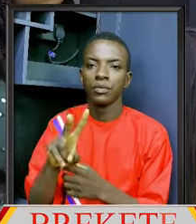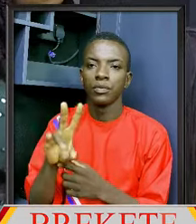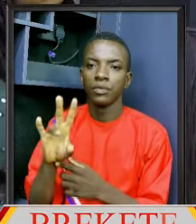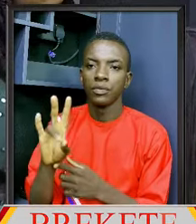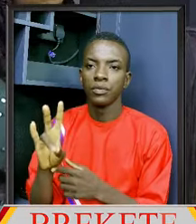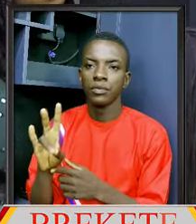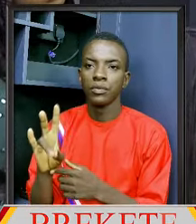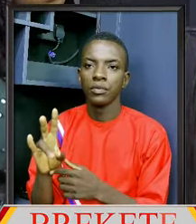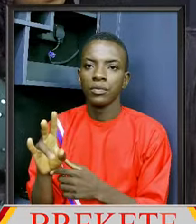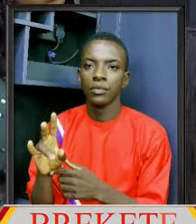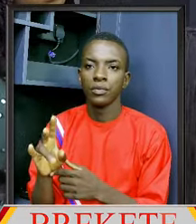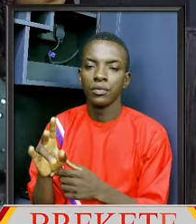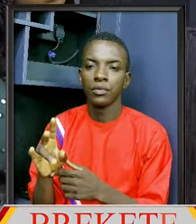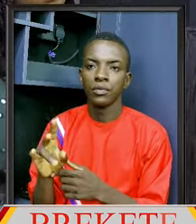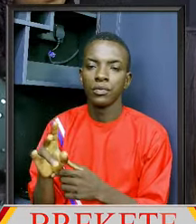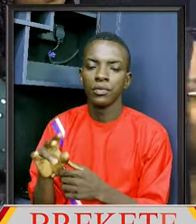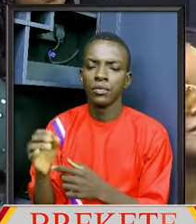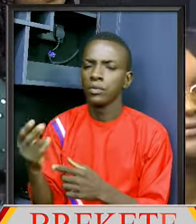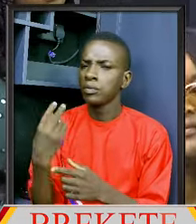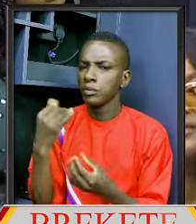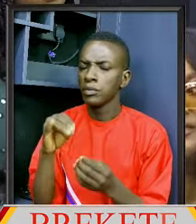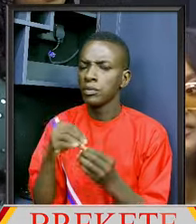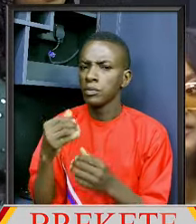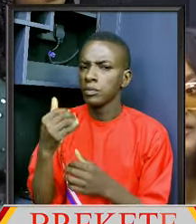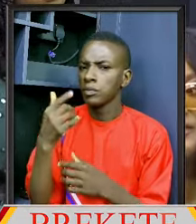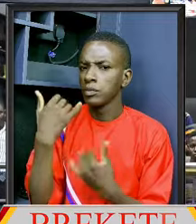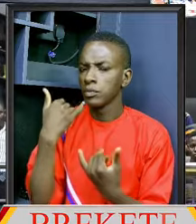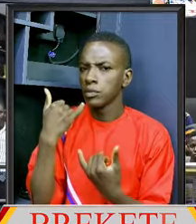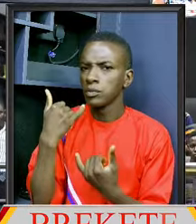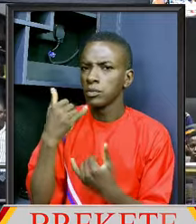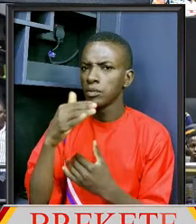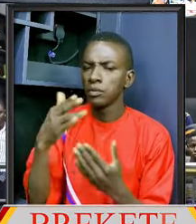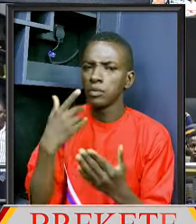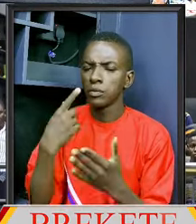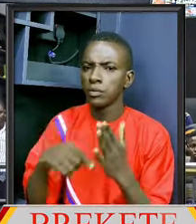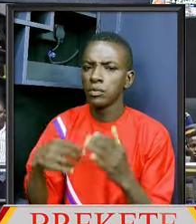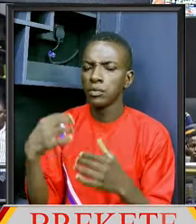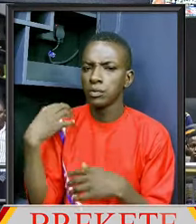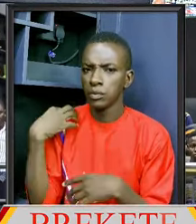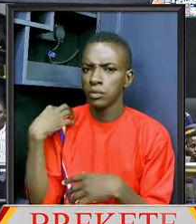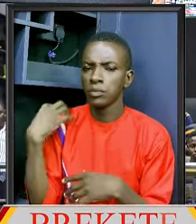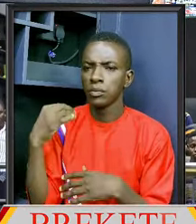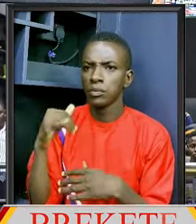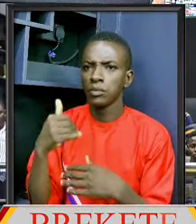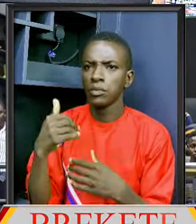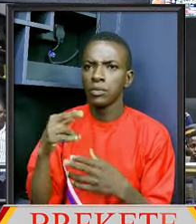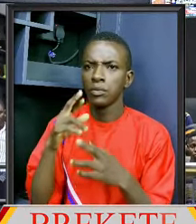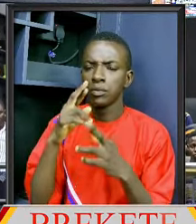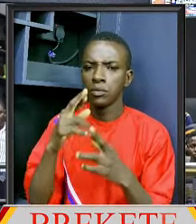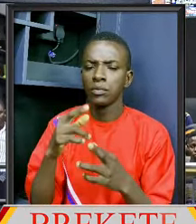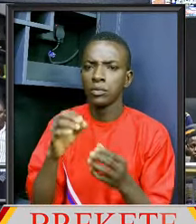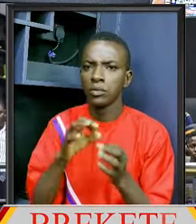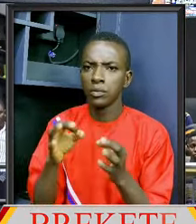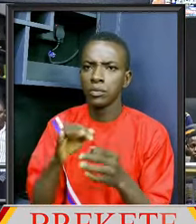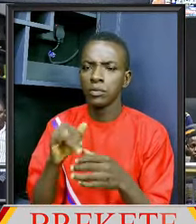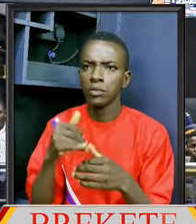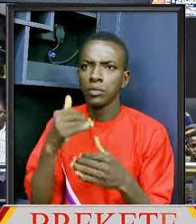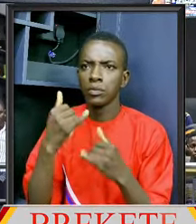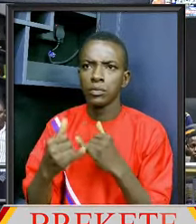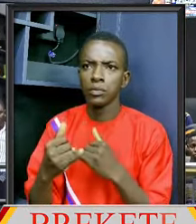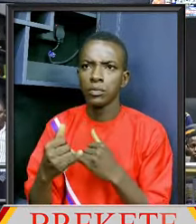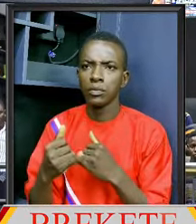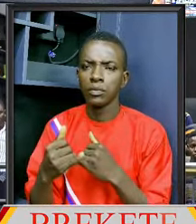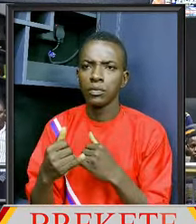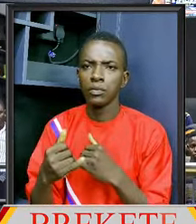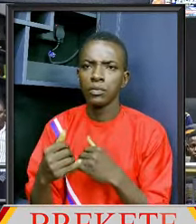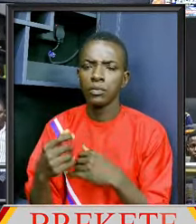27. This second number now for call, I've been on same WhatsApp. All the number now WhatsApp, and I can explain. Make I give the last one before